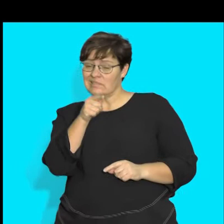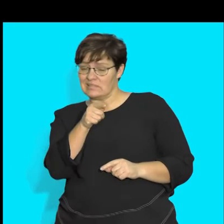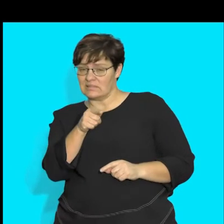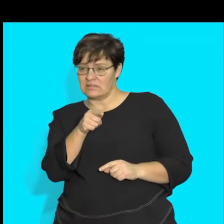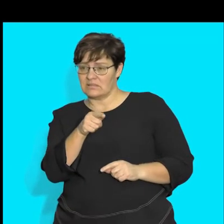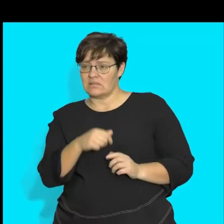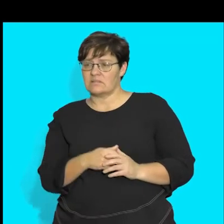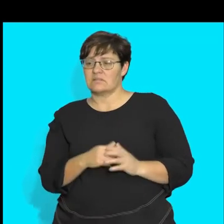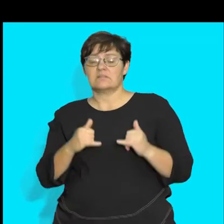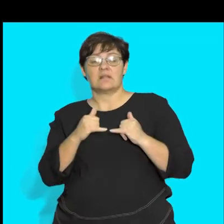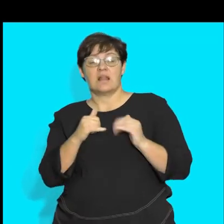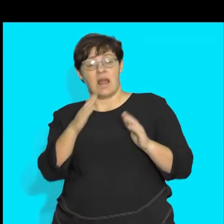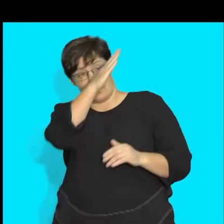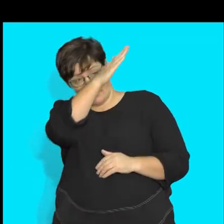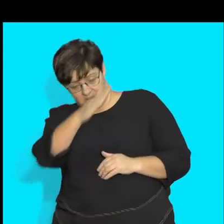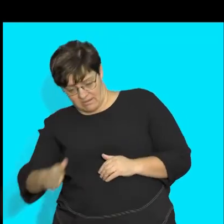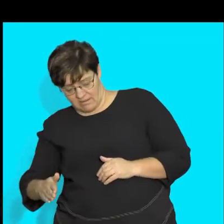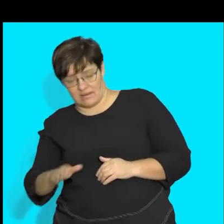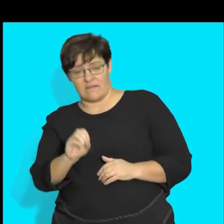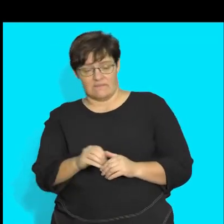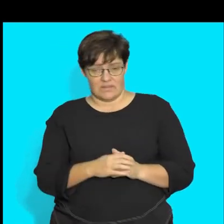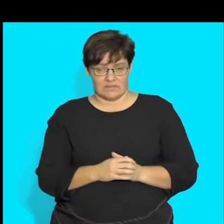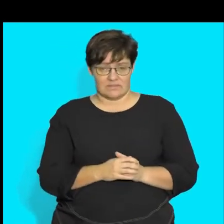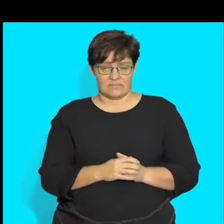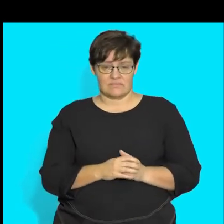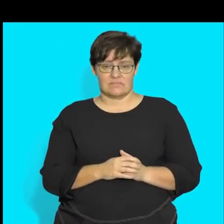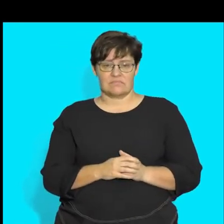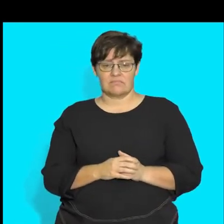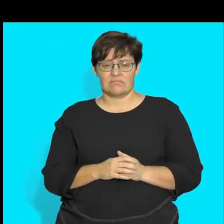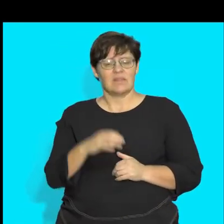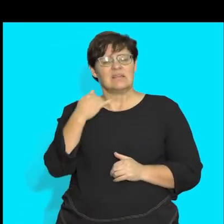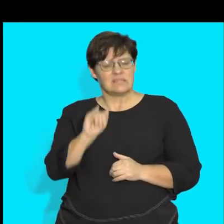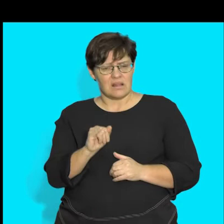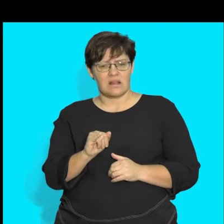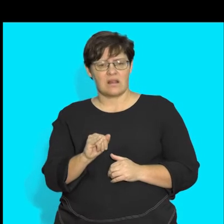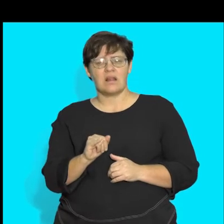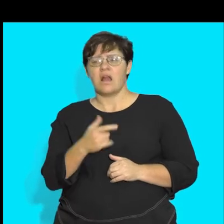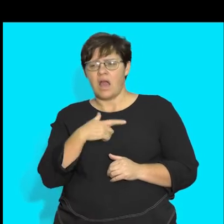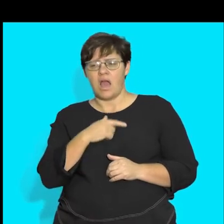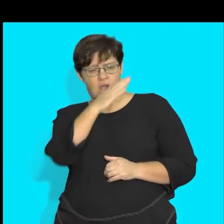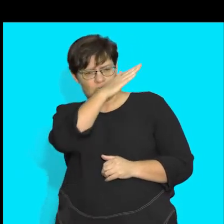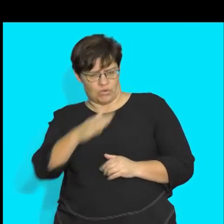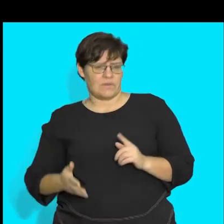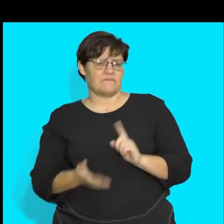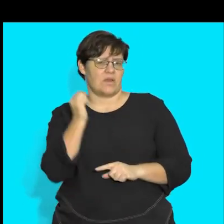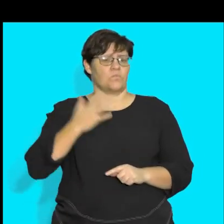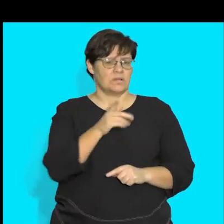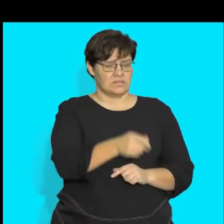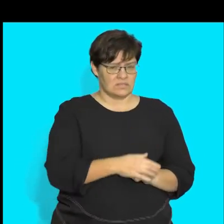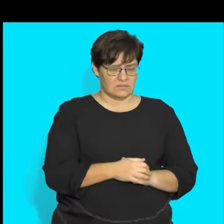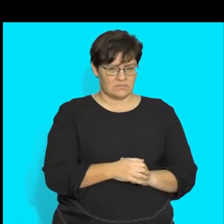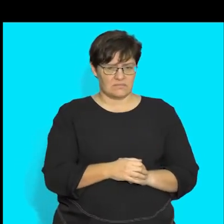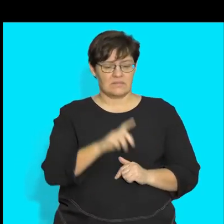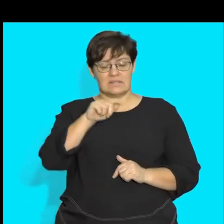line is going down. All right. So they still want us to find the gradient. And so I'm going to use this formula,